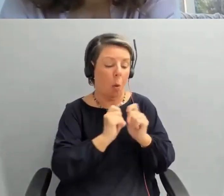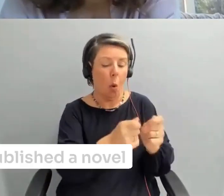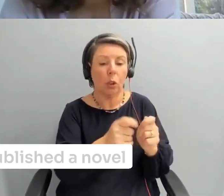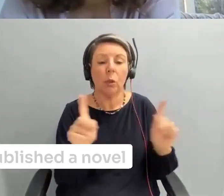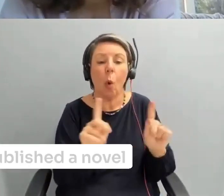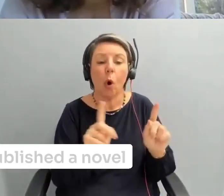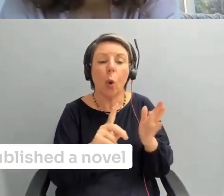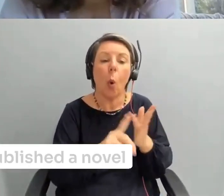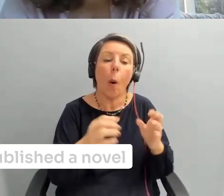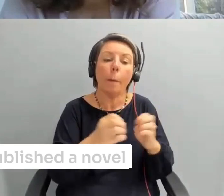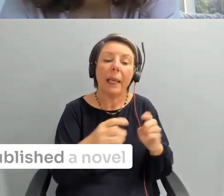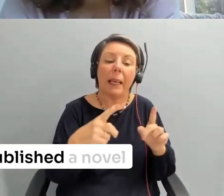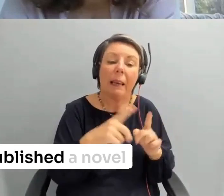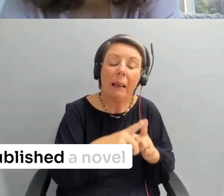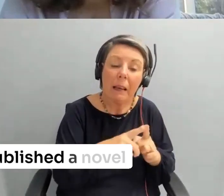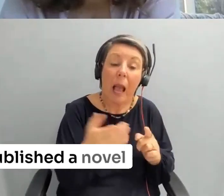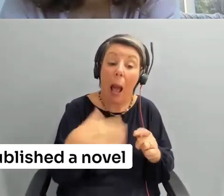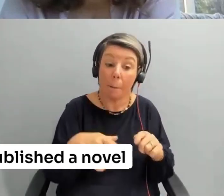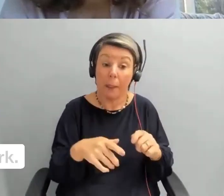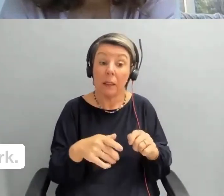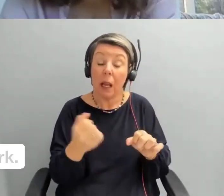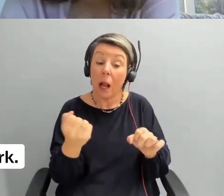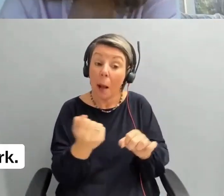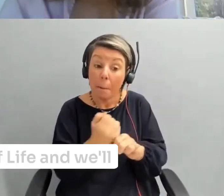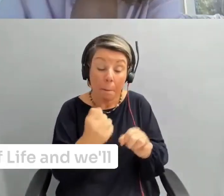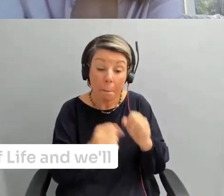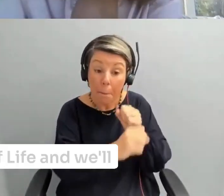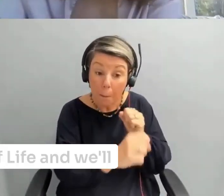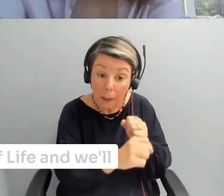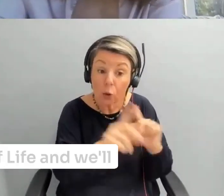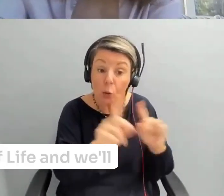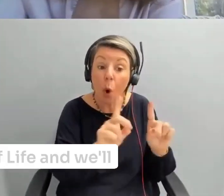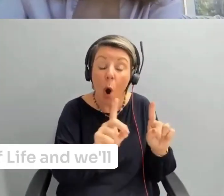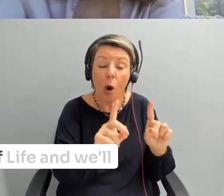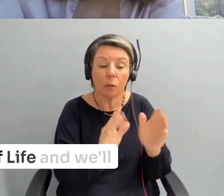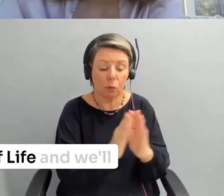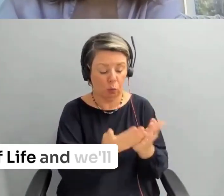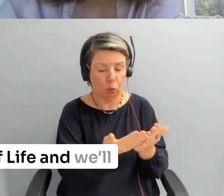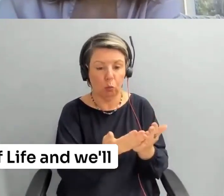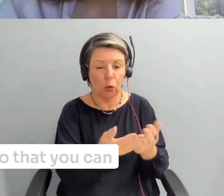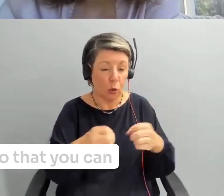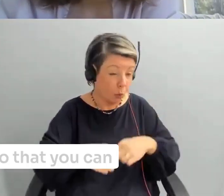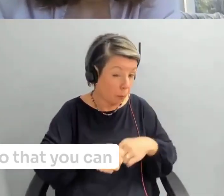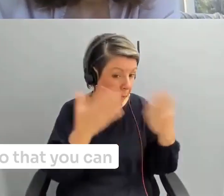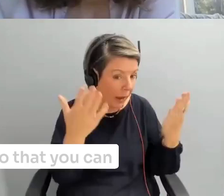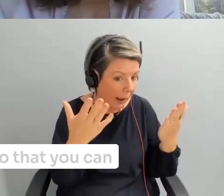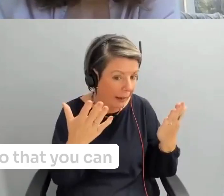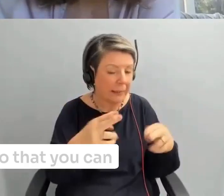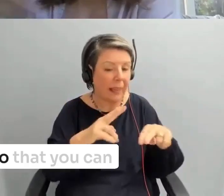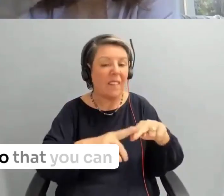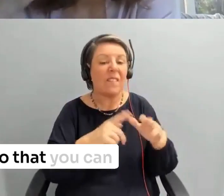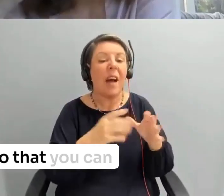And excitingly, she's recently published a novel about this work called The Bright Fabric of Life, and we'll send round a link to